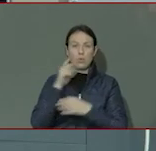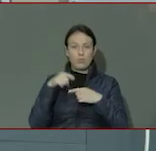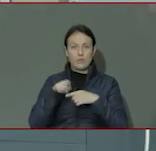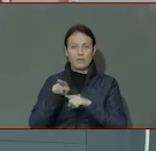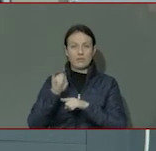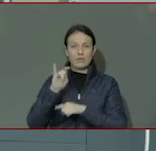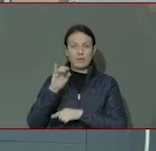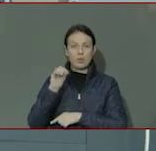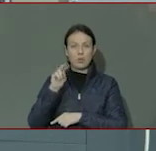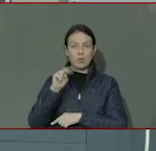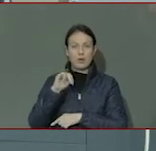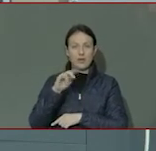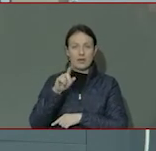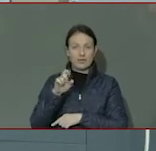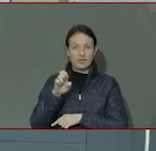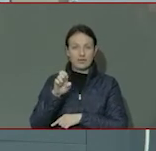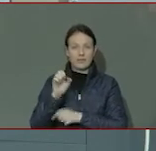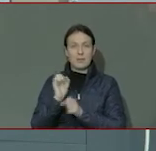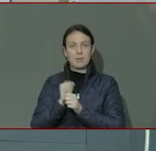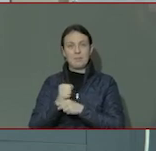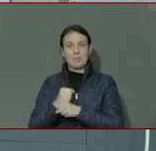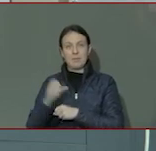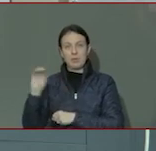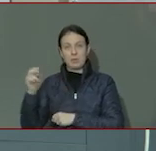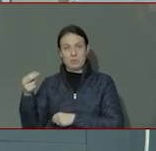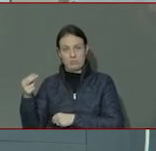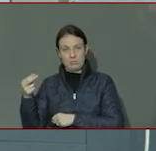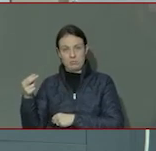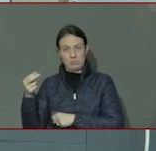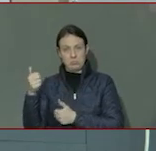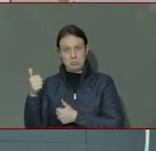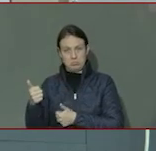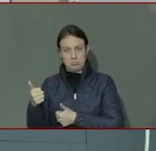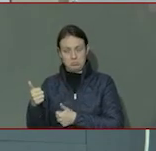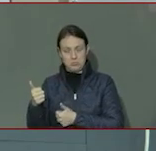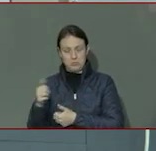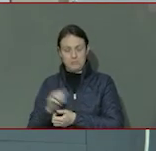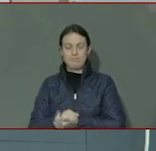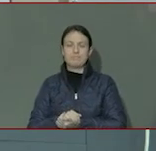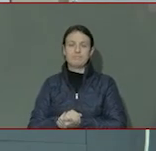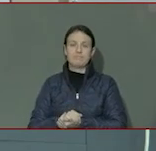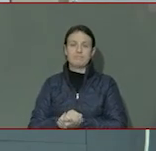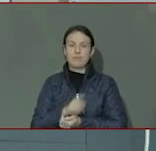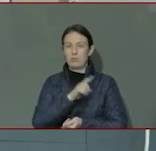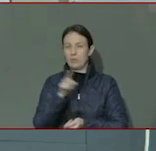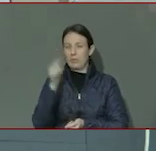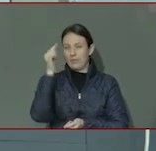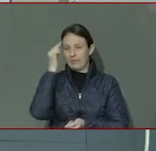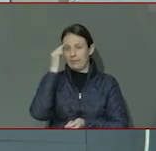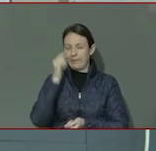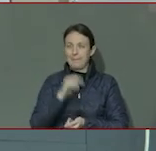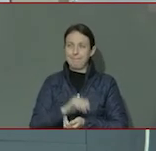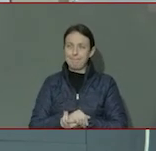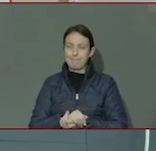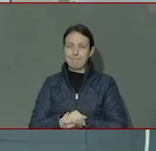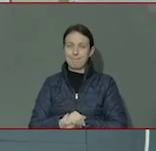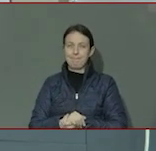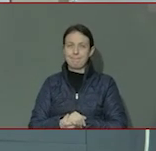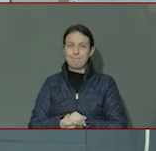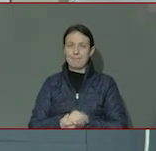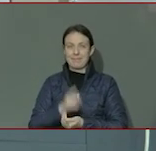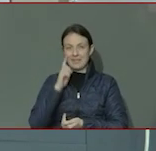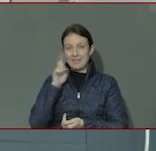forms hydroxide and hydrogen ions. Okay? So if you think about it now, here we